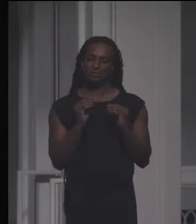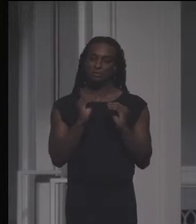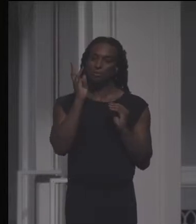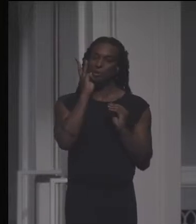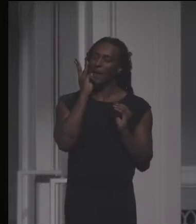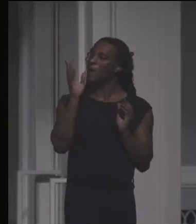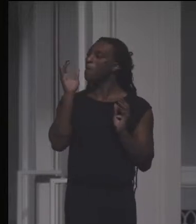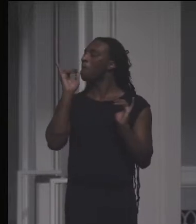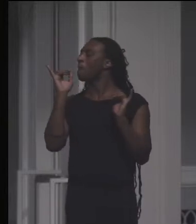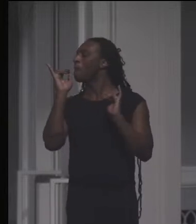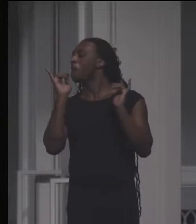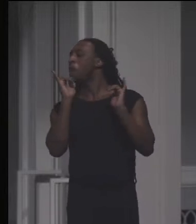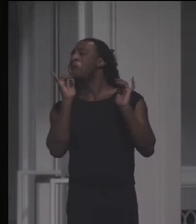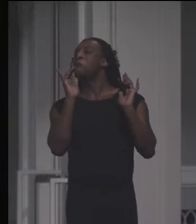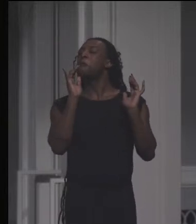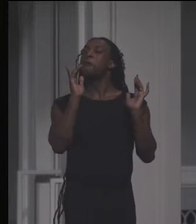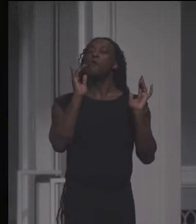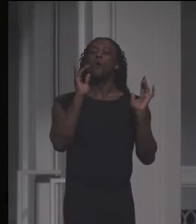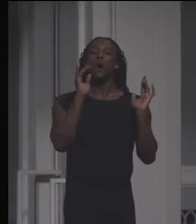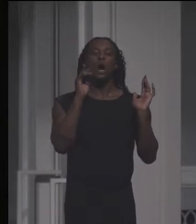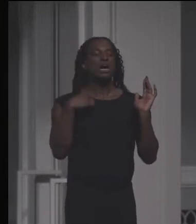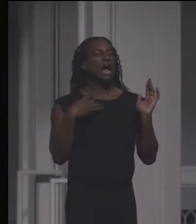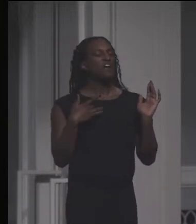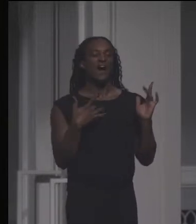felt triumphant as I fell asleep.